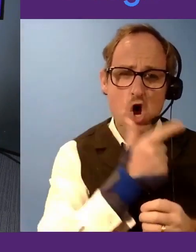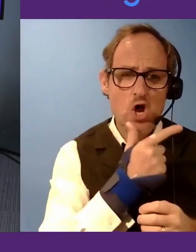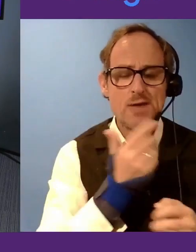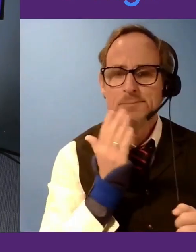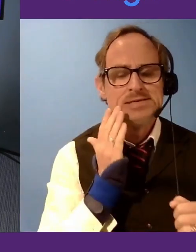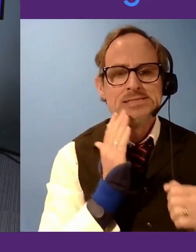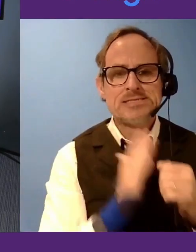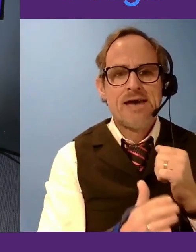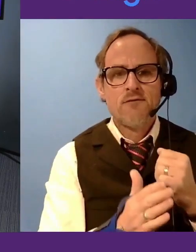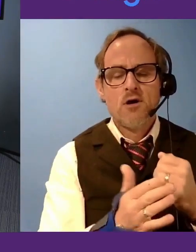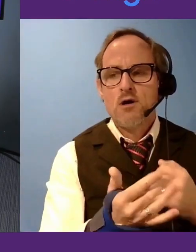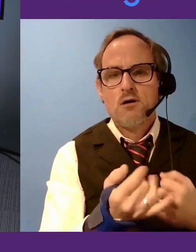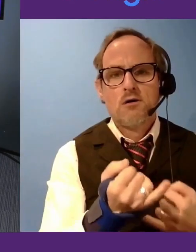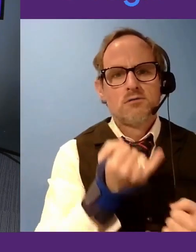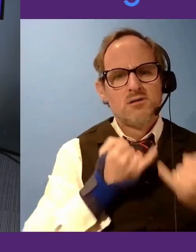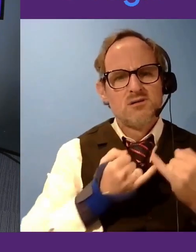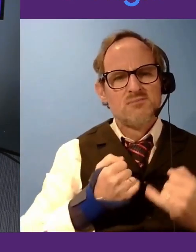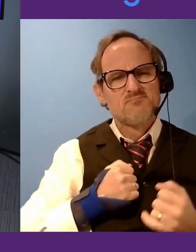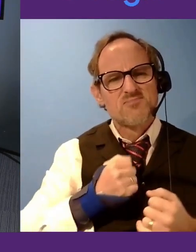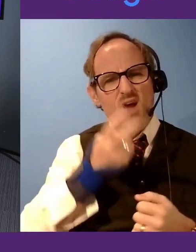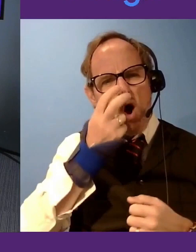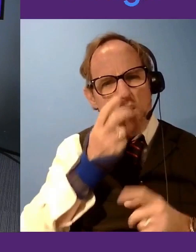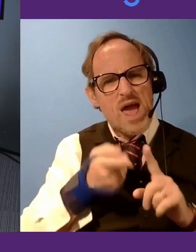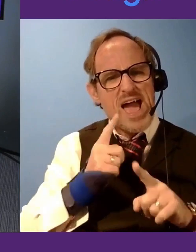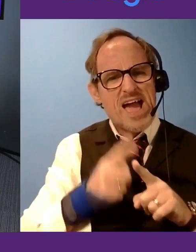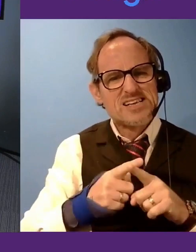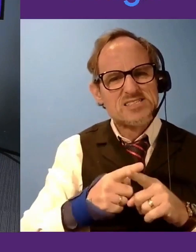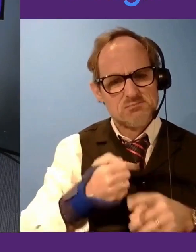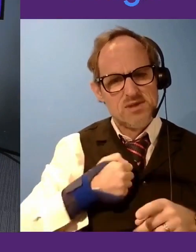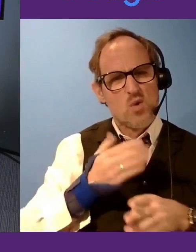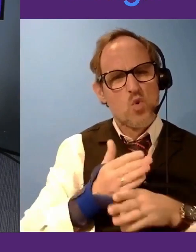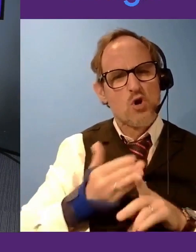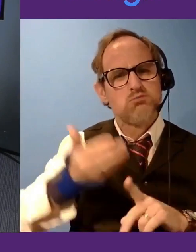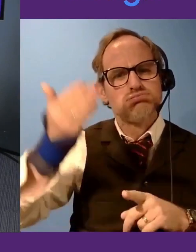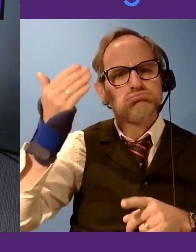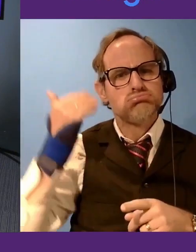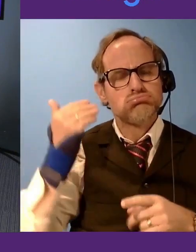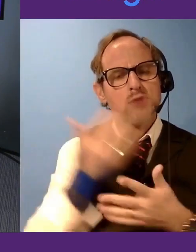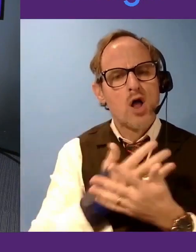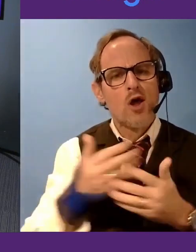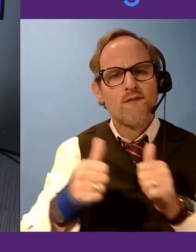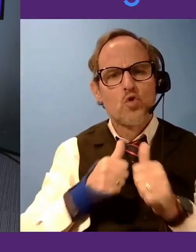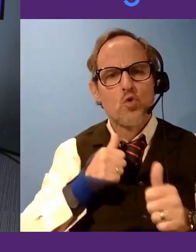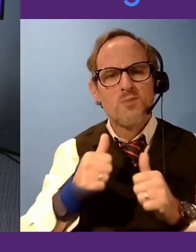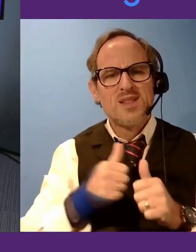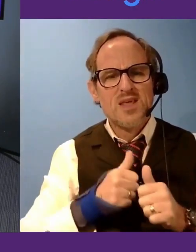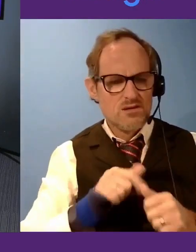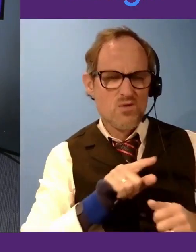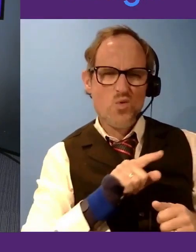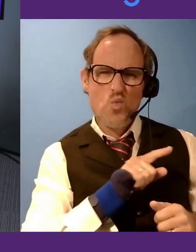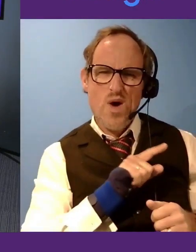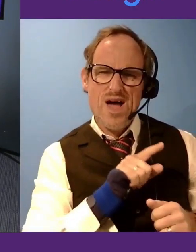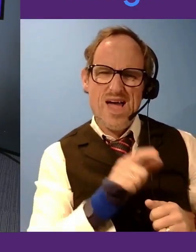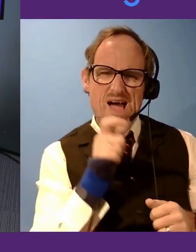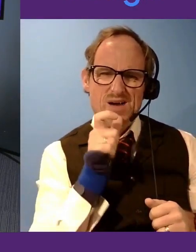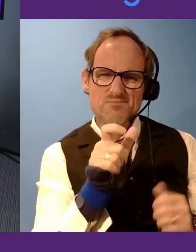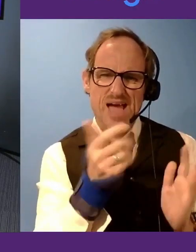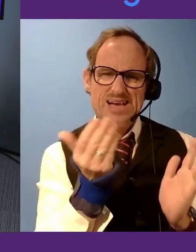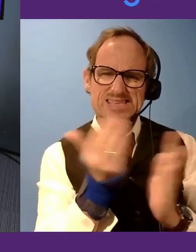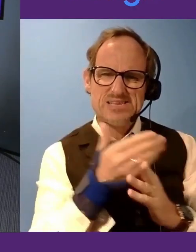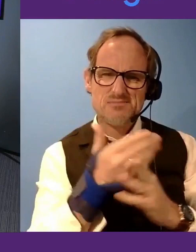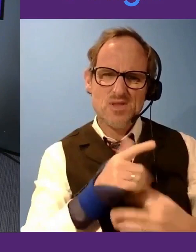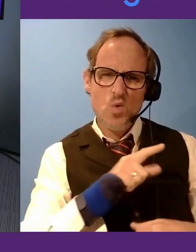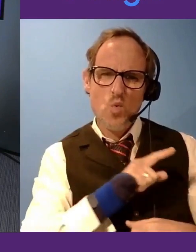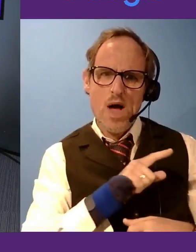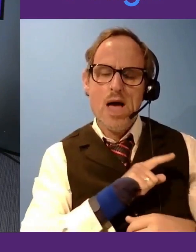which is, why do we have to do this? The worst it ever gets is, we can't do too much too soon. Baby steps